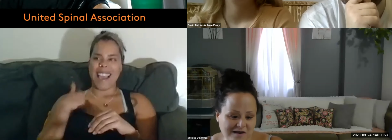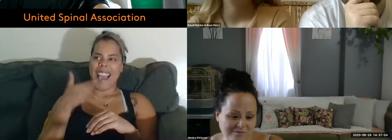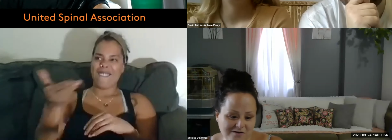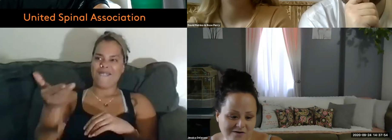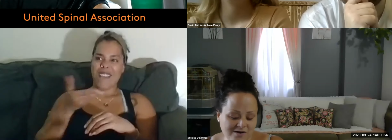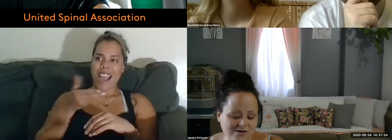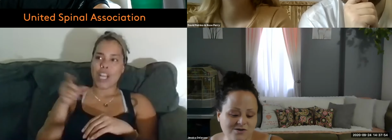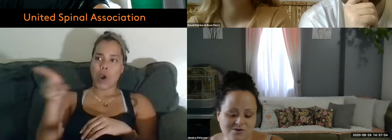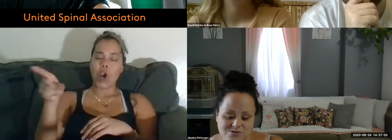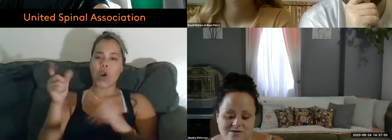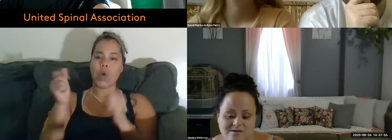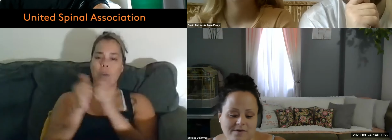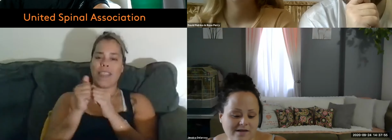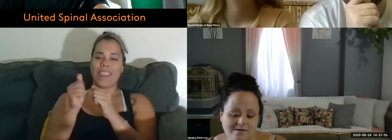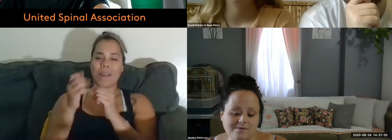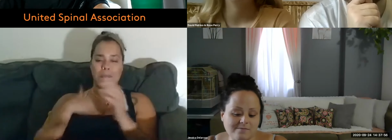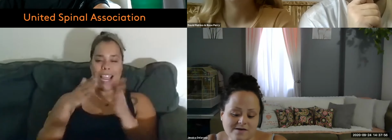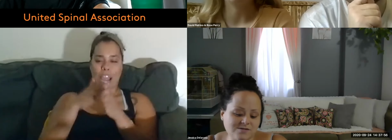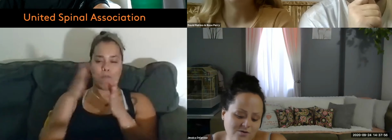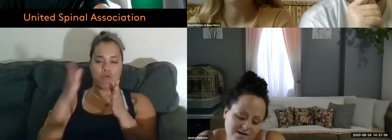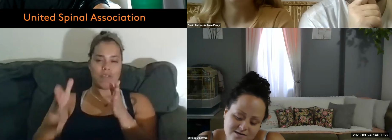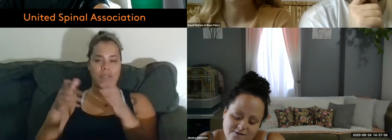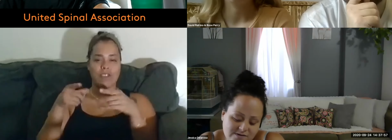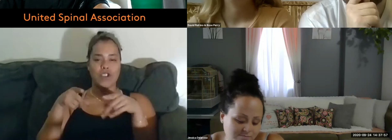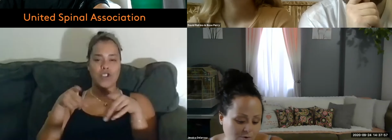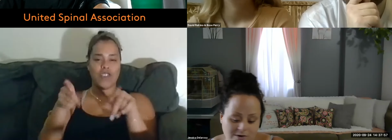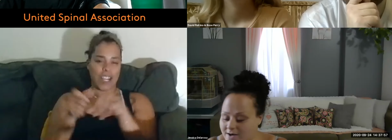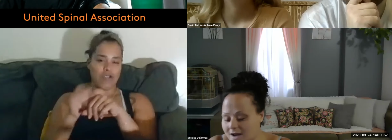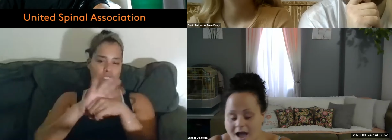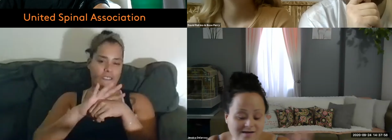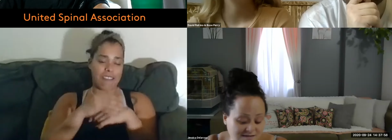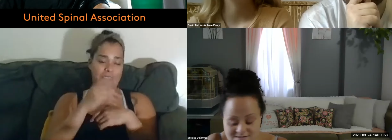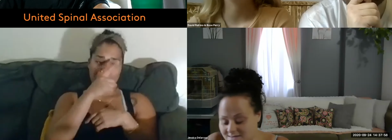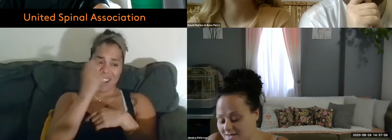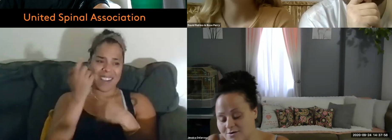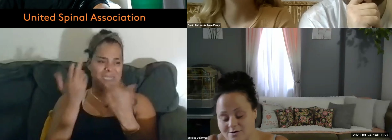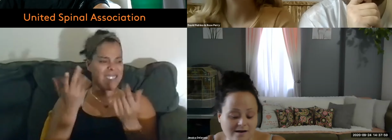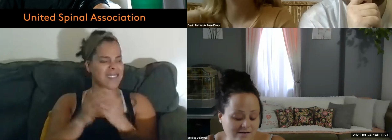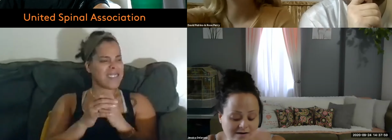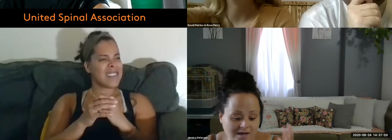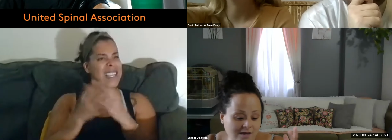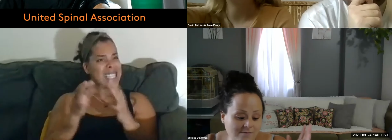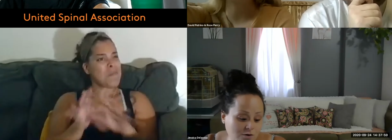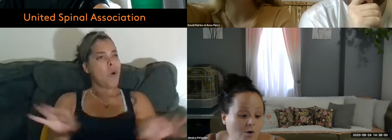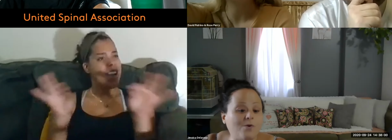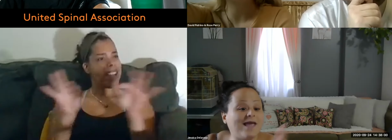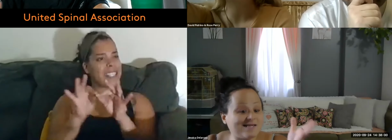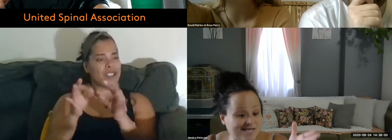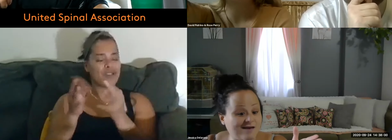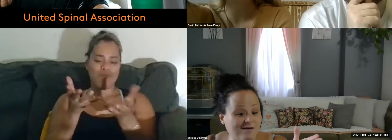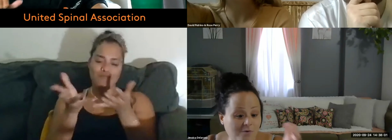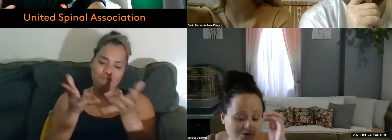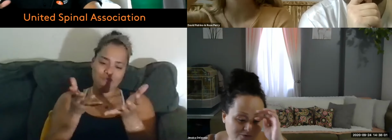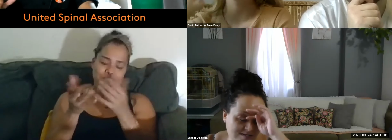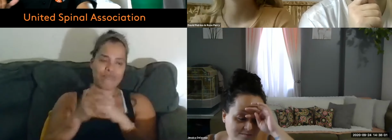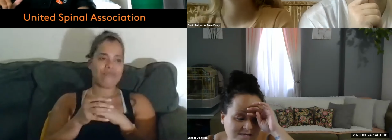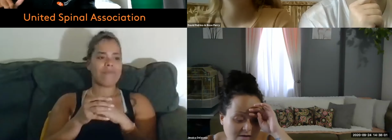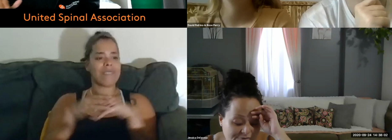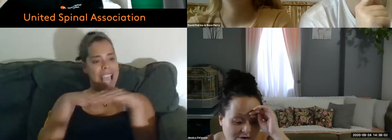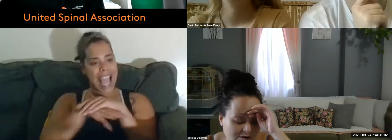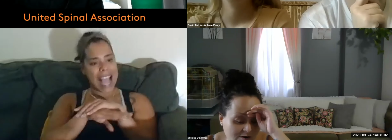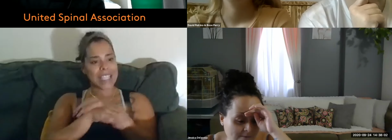with our neighbor, you know, during the pandemic because all that stuff is important, and access to the internet. And, you know, we had to end up ordering